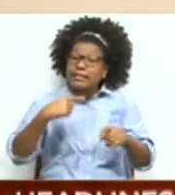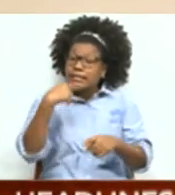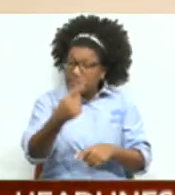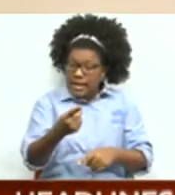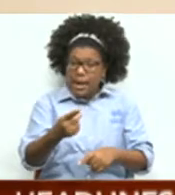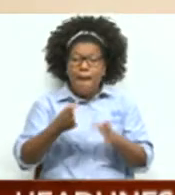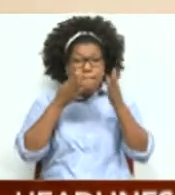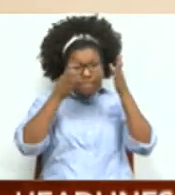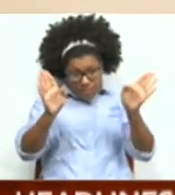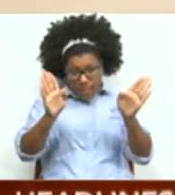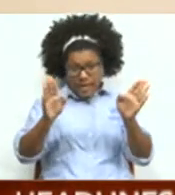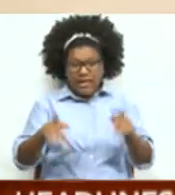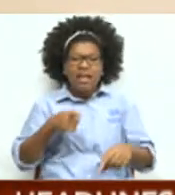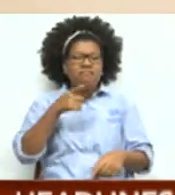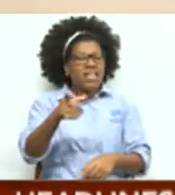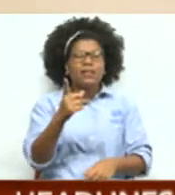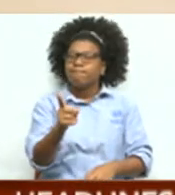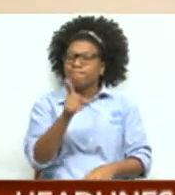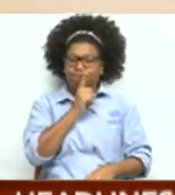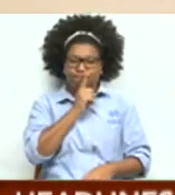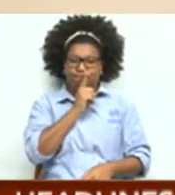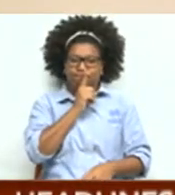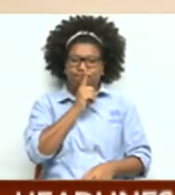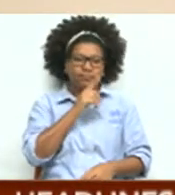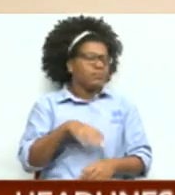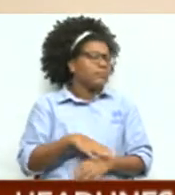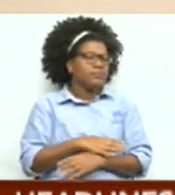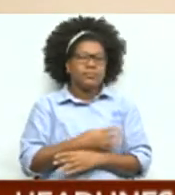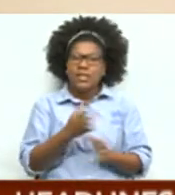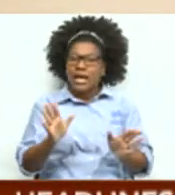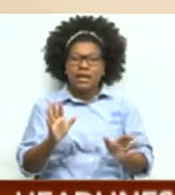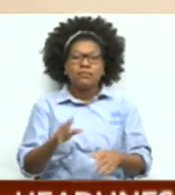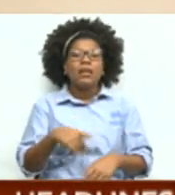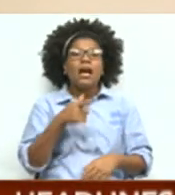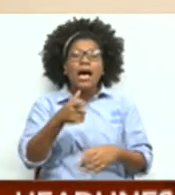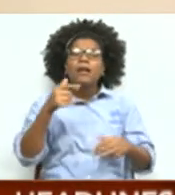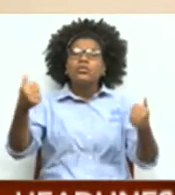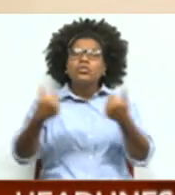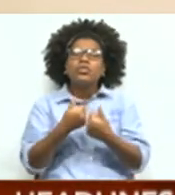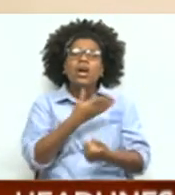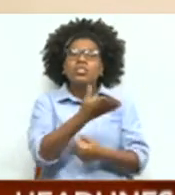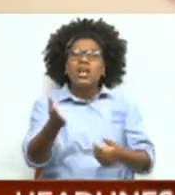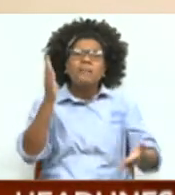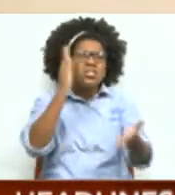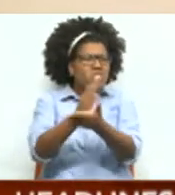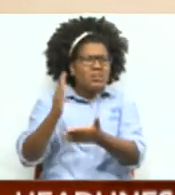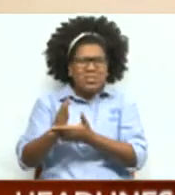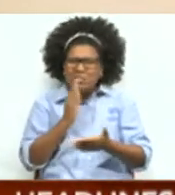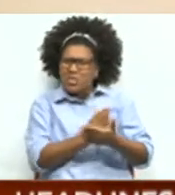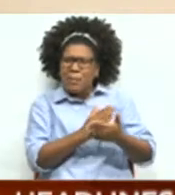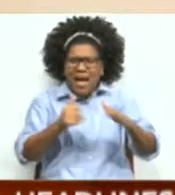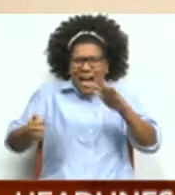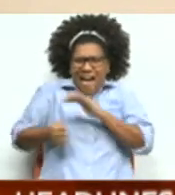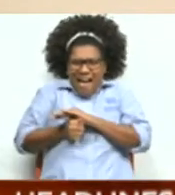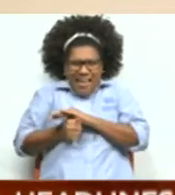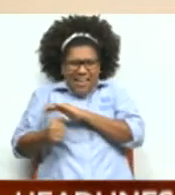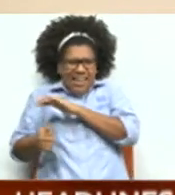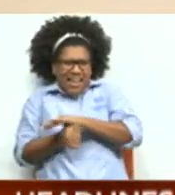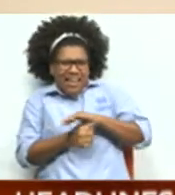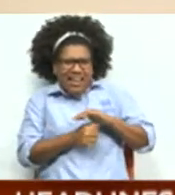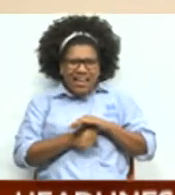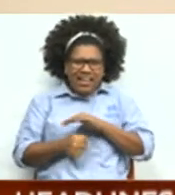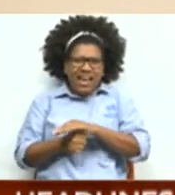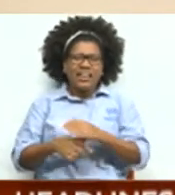should not be saying it at all. And I challenge him to stop hiding behind X. Stop hiding behind the